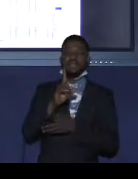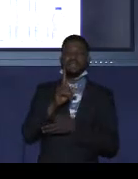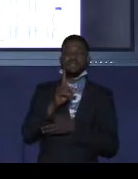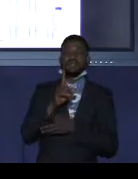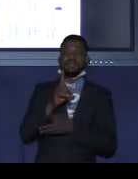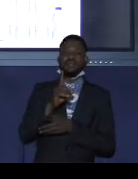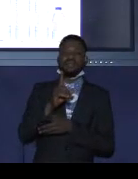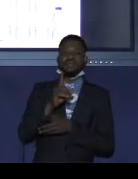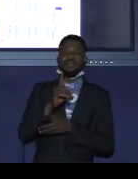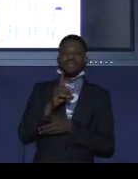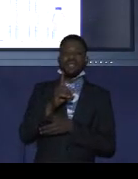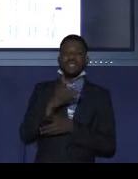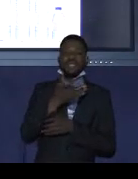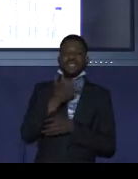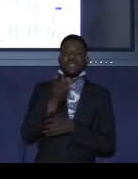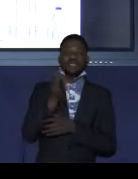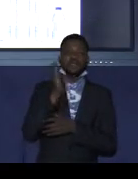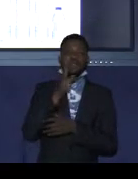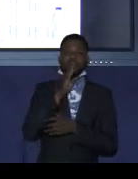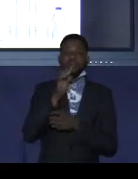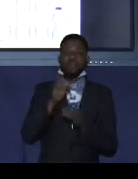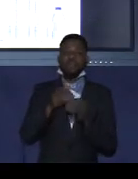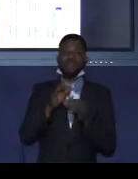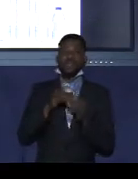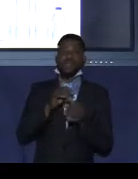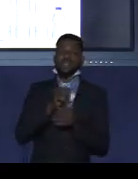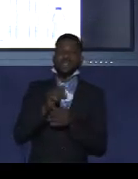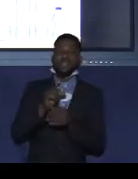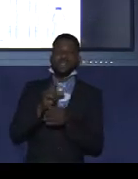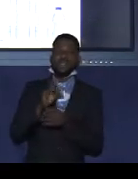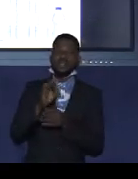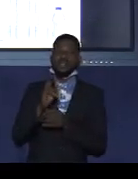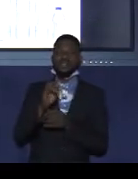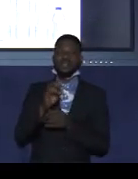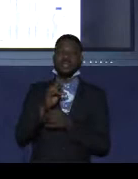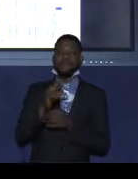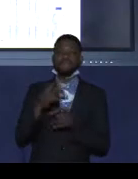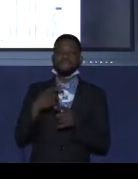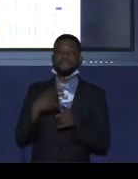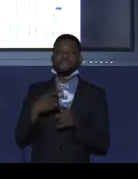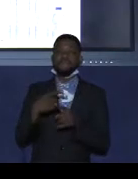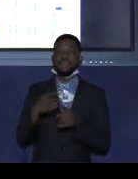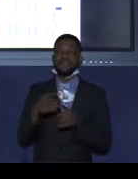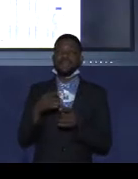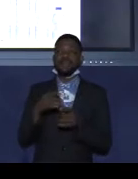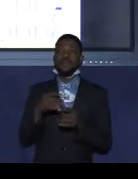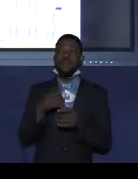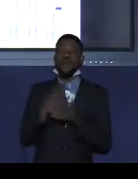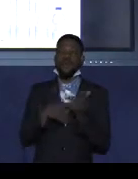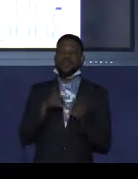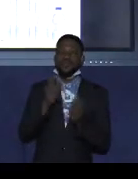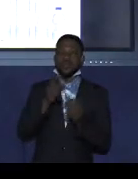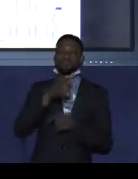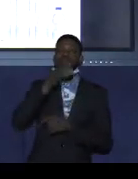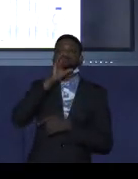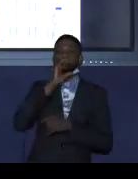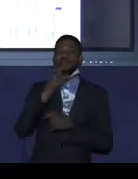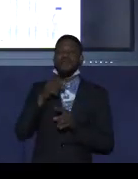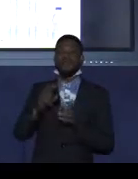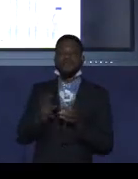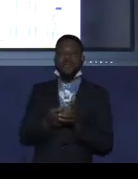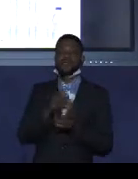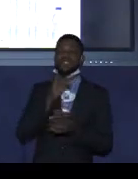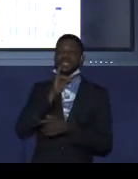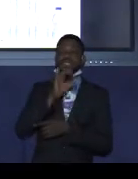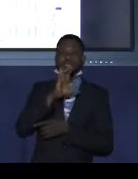than this will be more than a liter, but bottles for personal drinks, yeah, centiliters. What you can consume at a